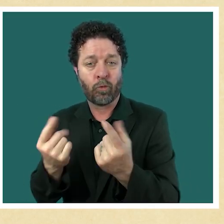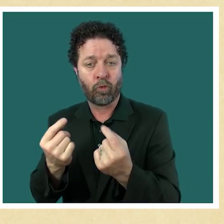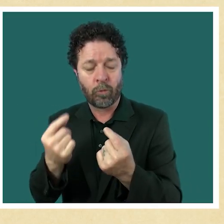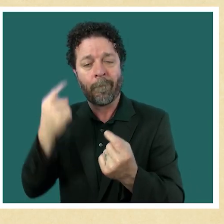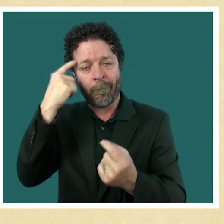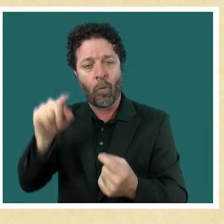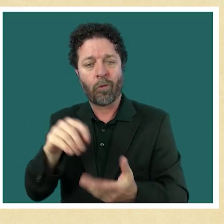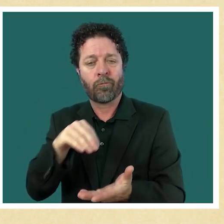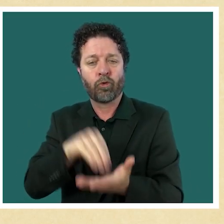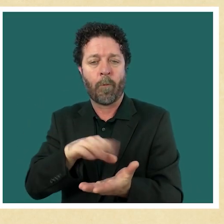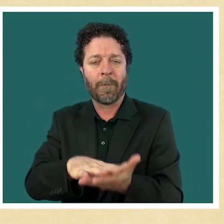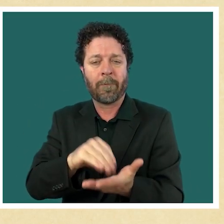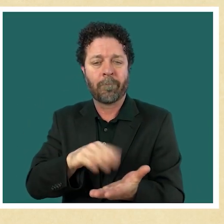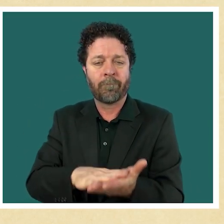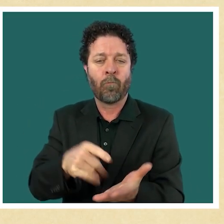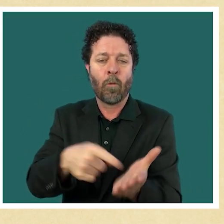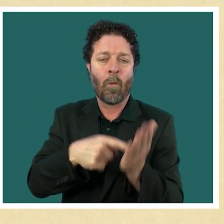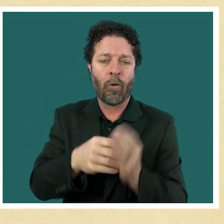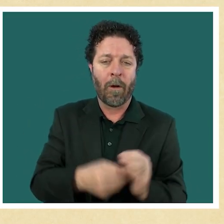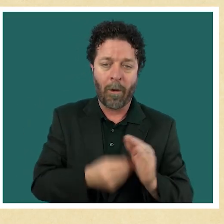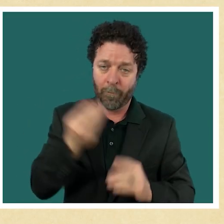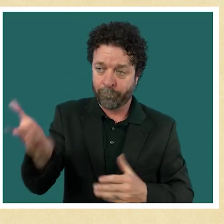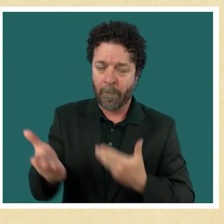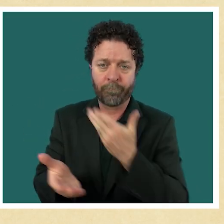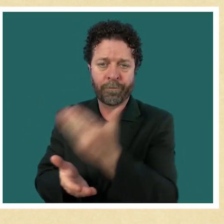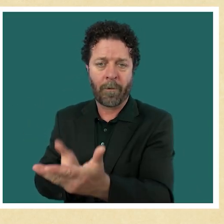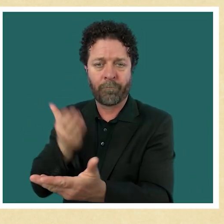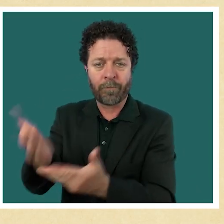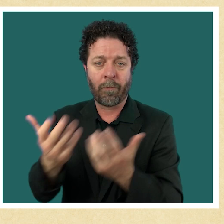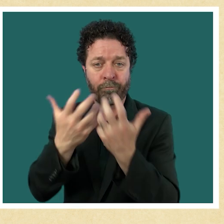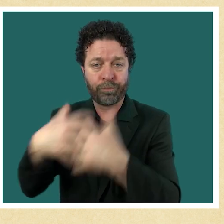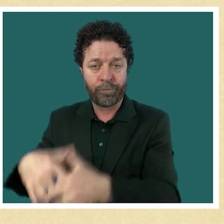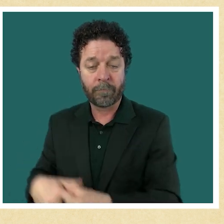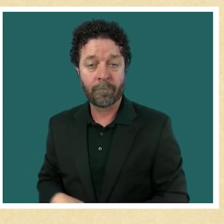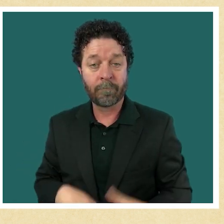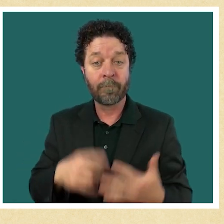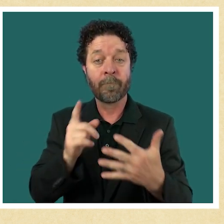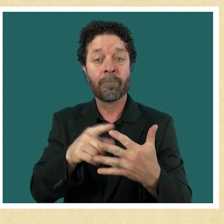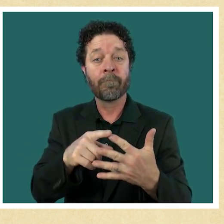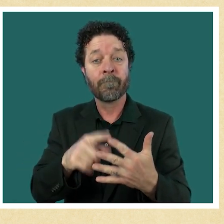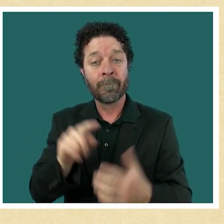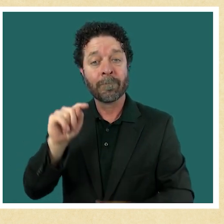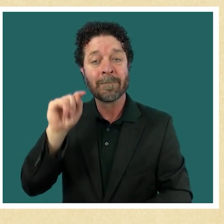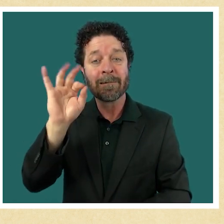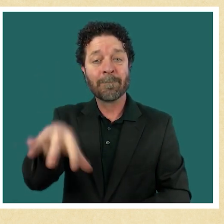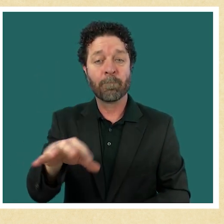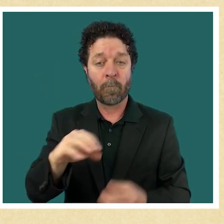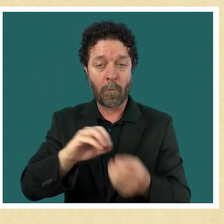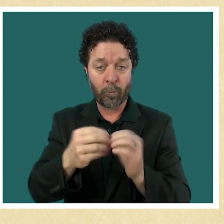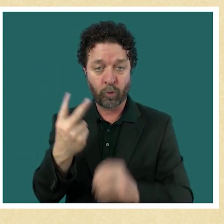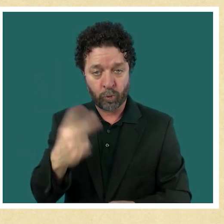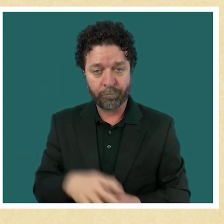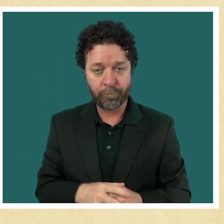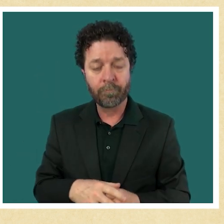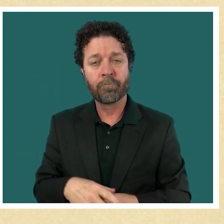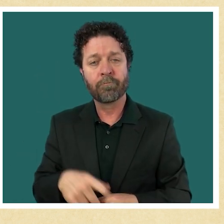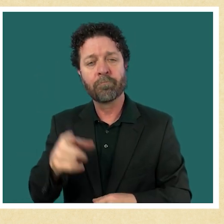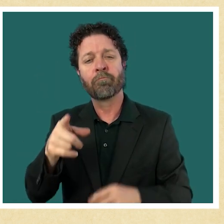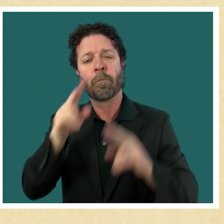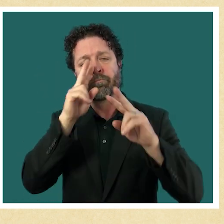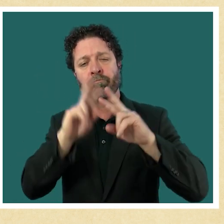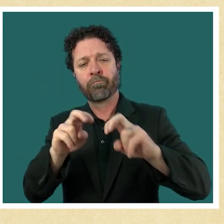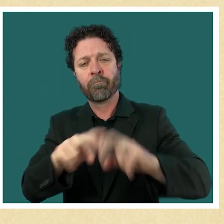know what the process is and what documentation is required. Tip number 2. Explore